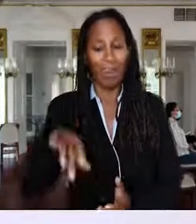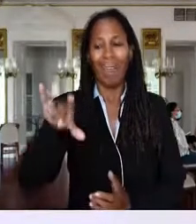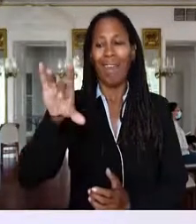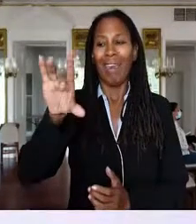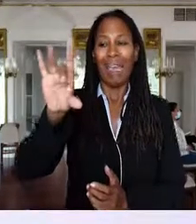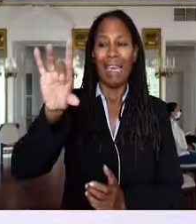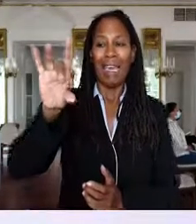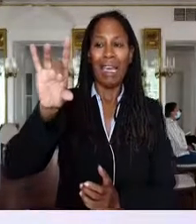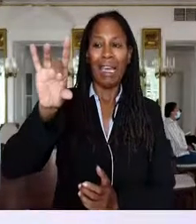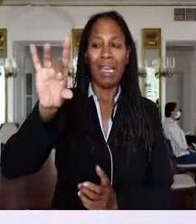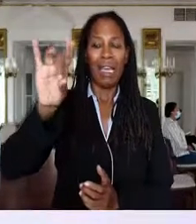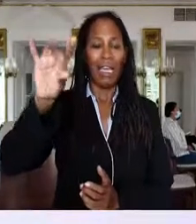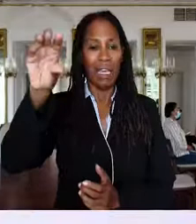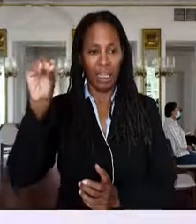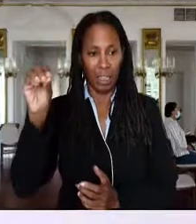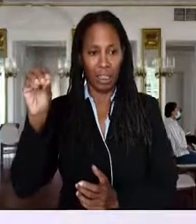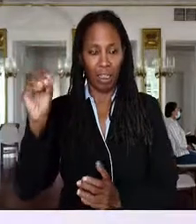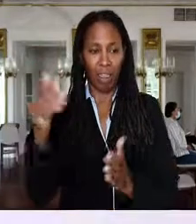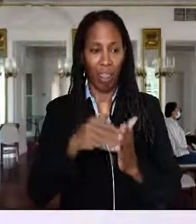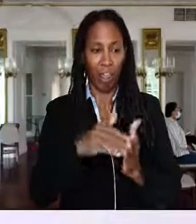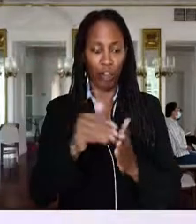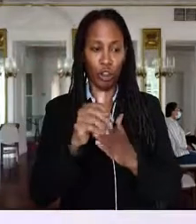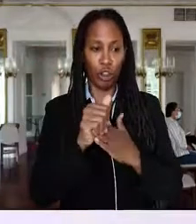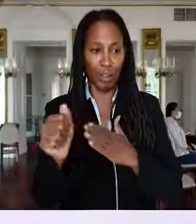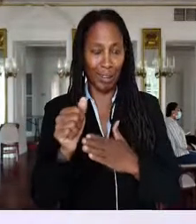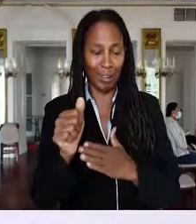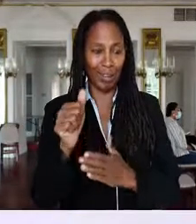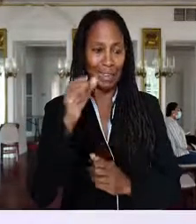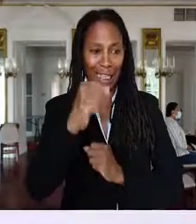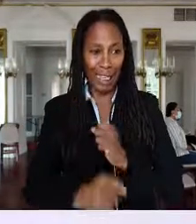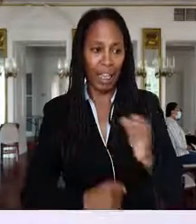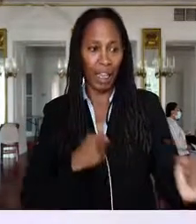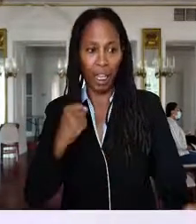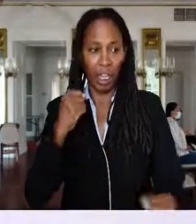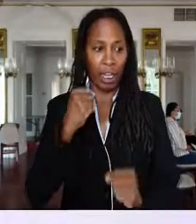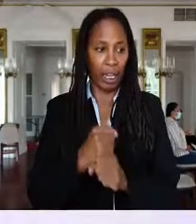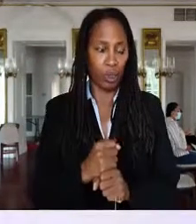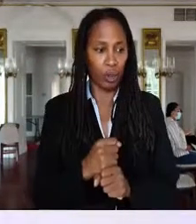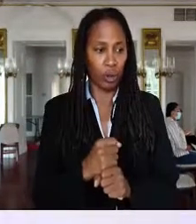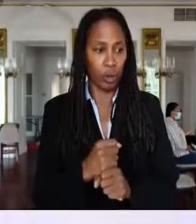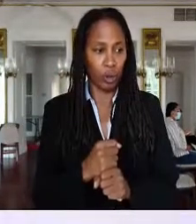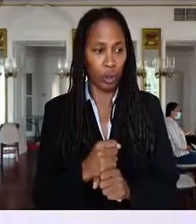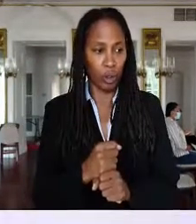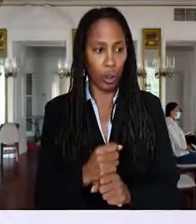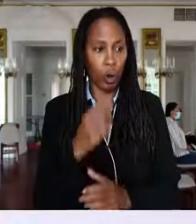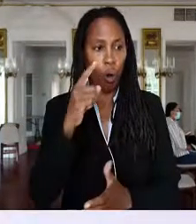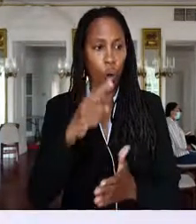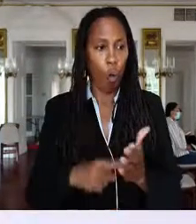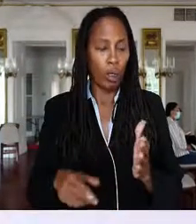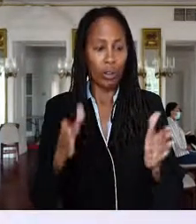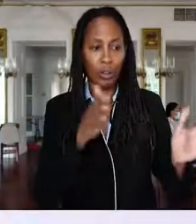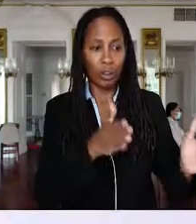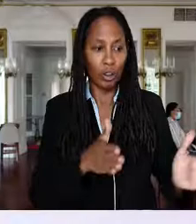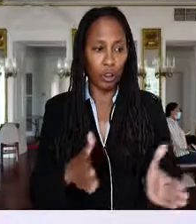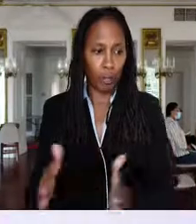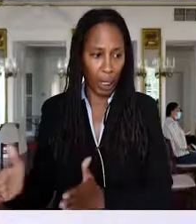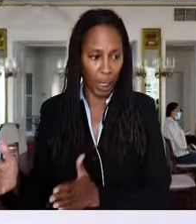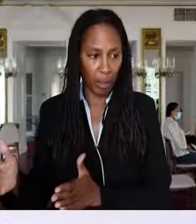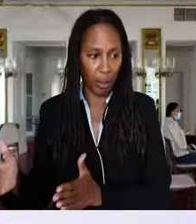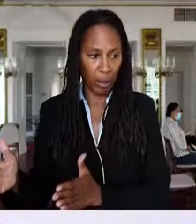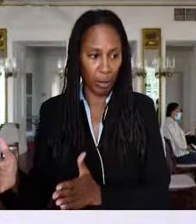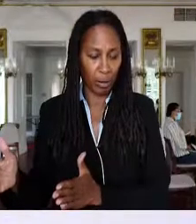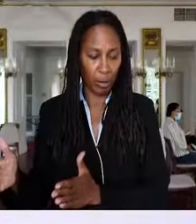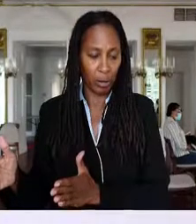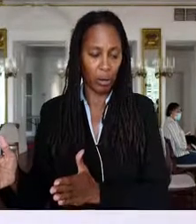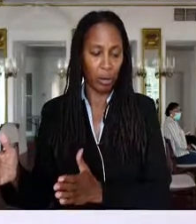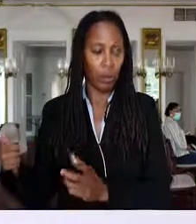$50,000, $60,000, $70,000, $80,000 annually, middle class, upper middle class folks who will be made redundant. What is the administration's plan there to